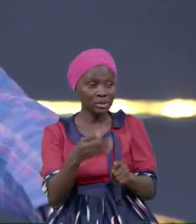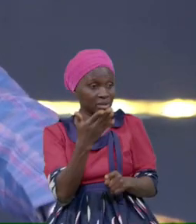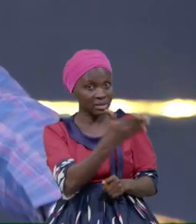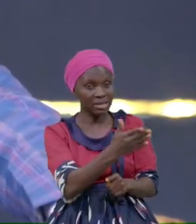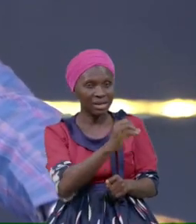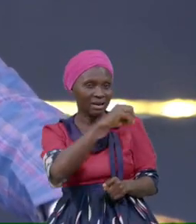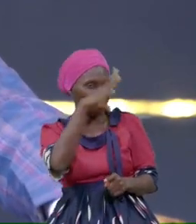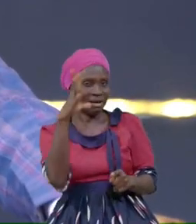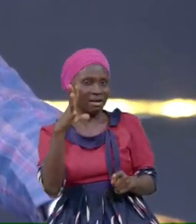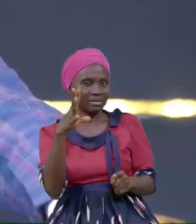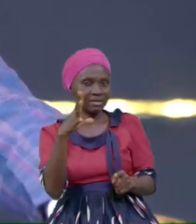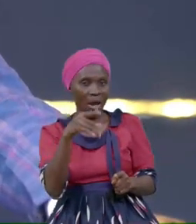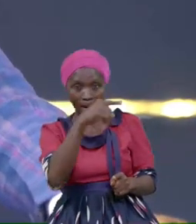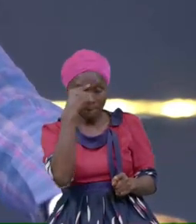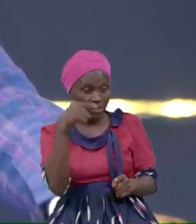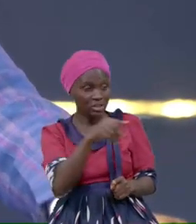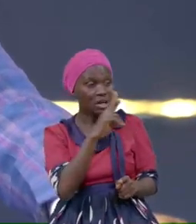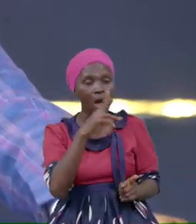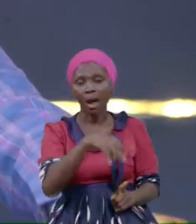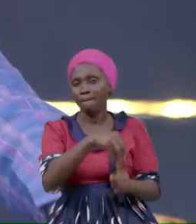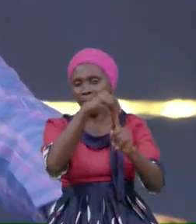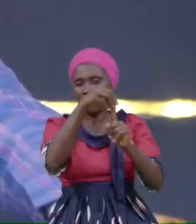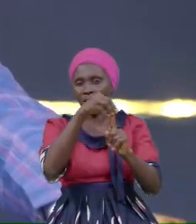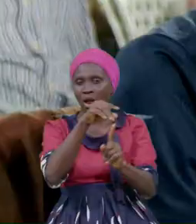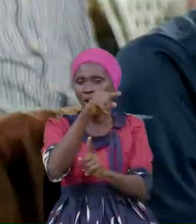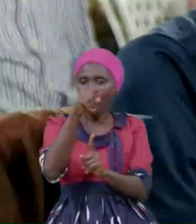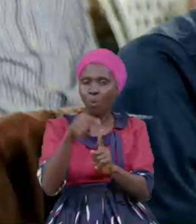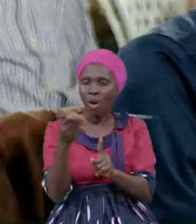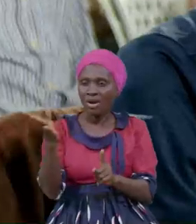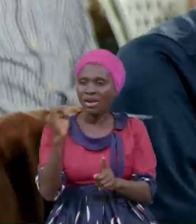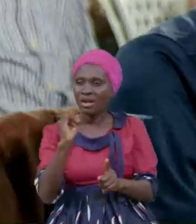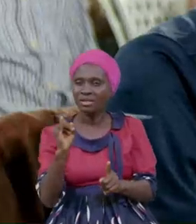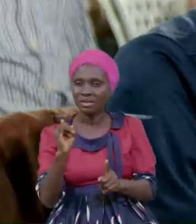over, the light will shine from your life